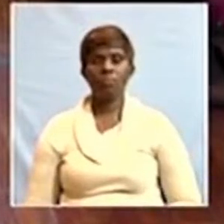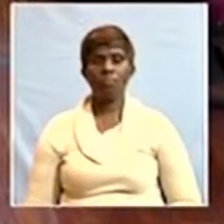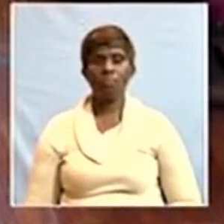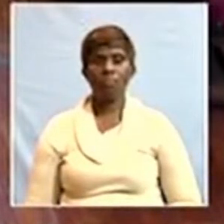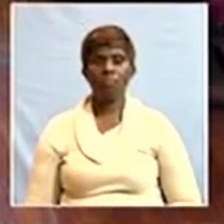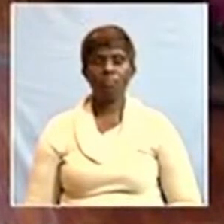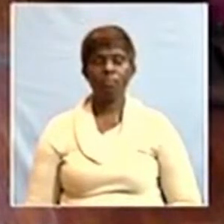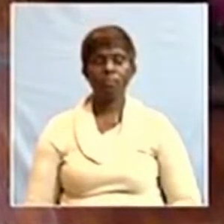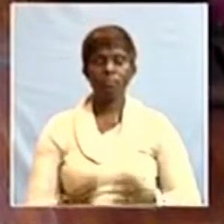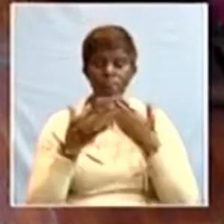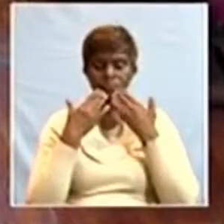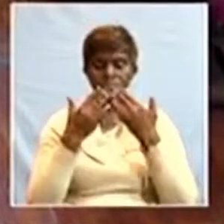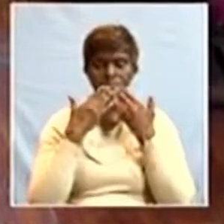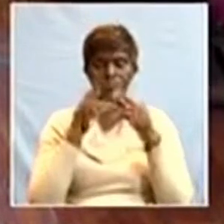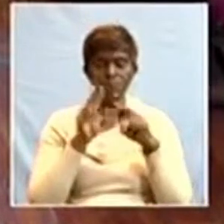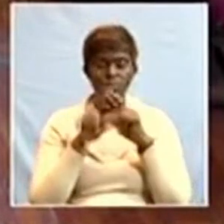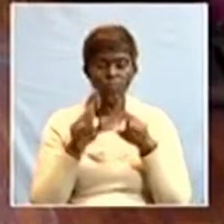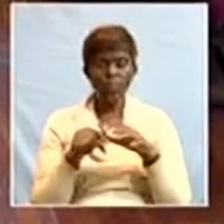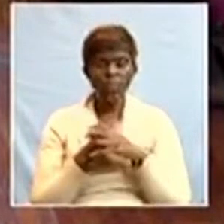Thank you, Chair.